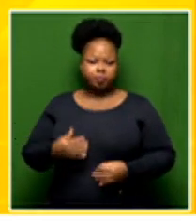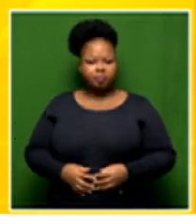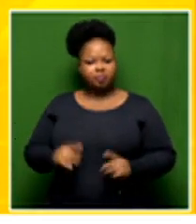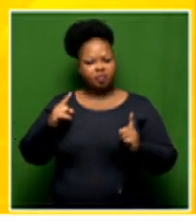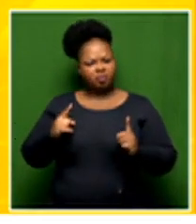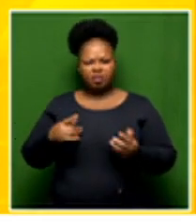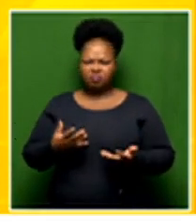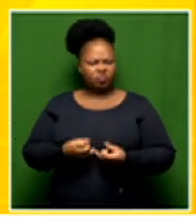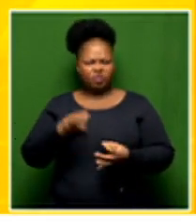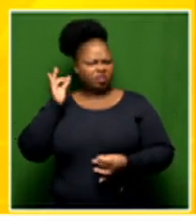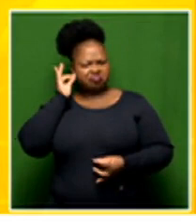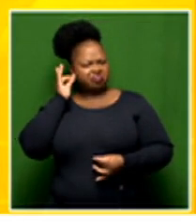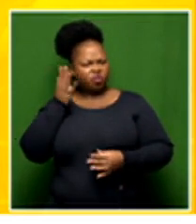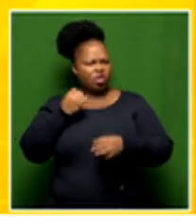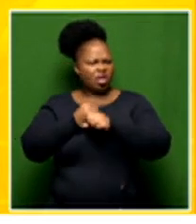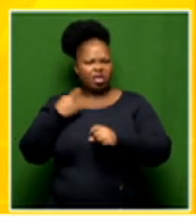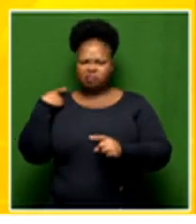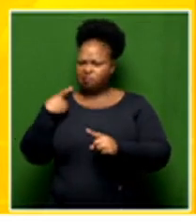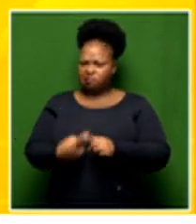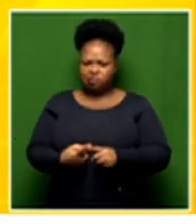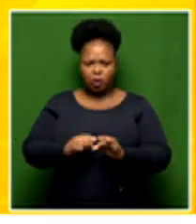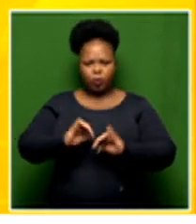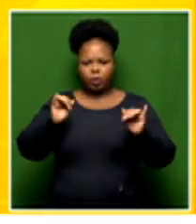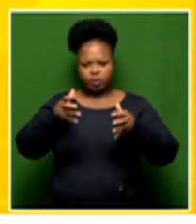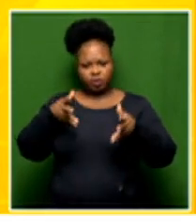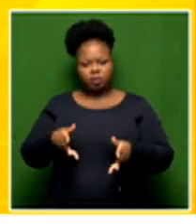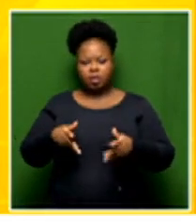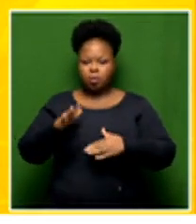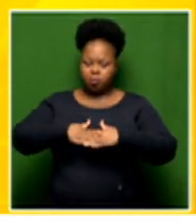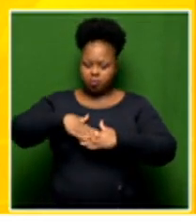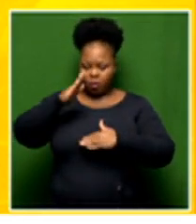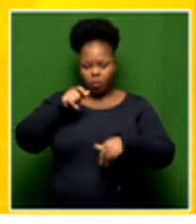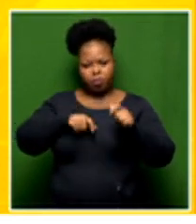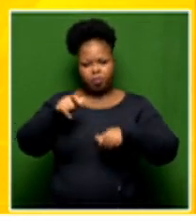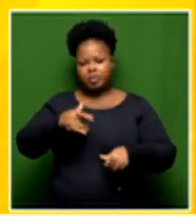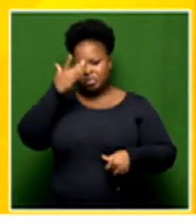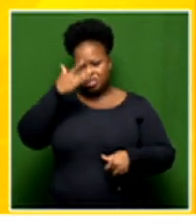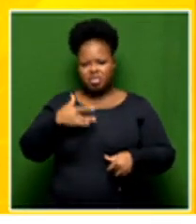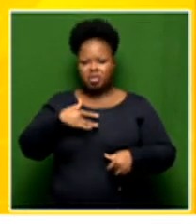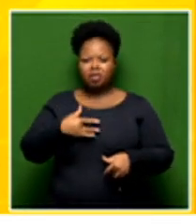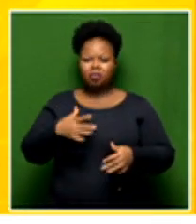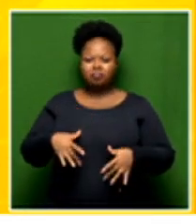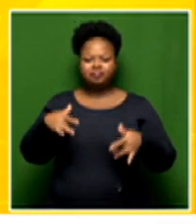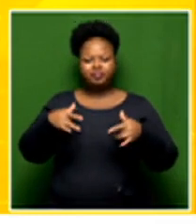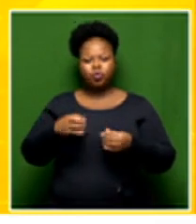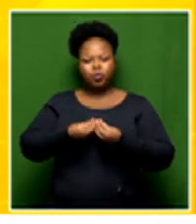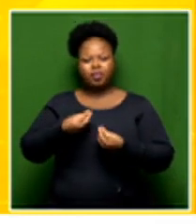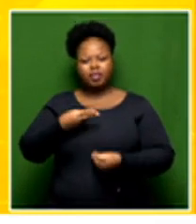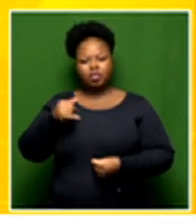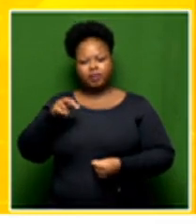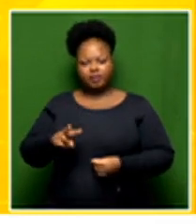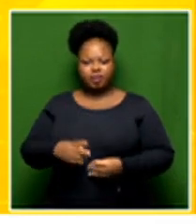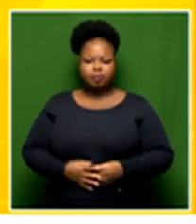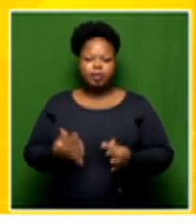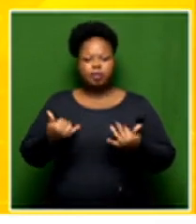this was unheard of years ago, especially in a country with the highest number of people living with HIV. So